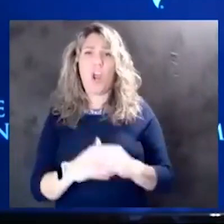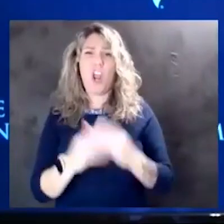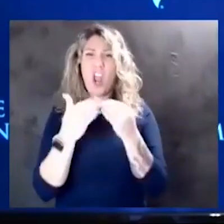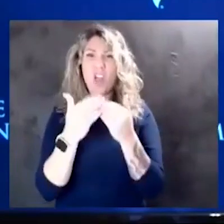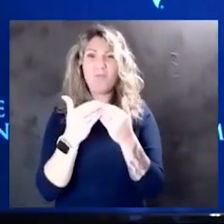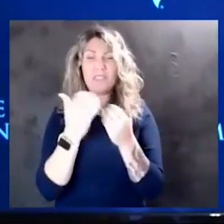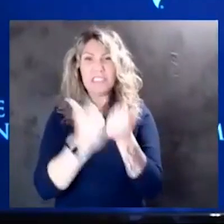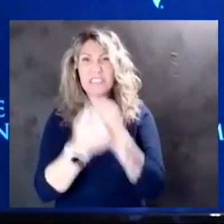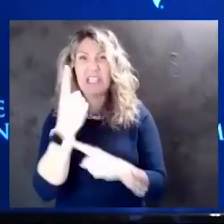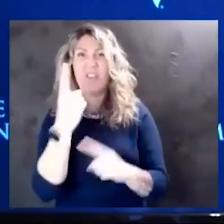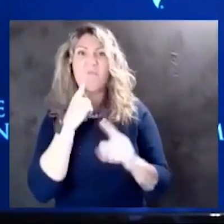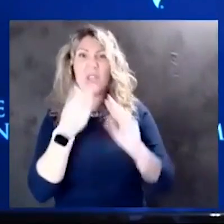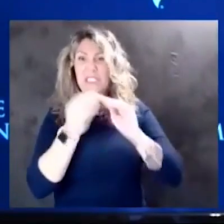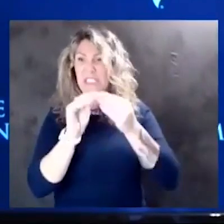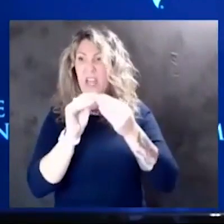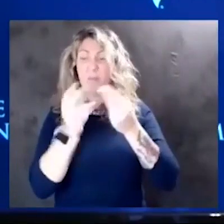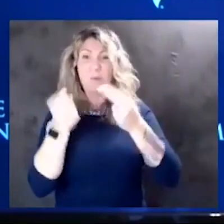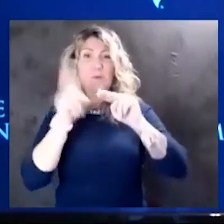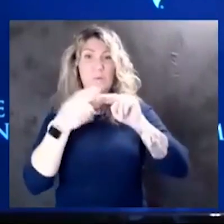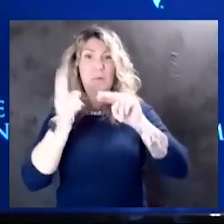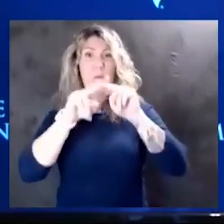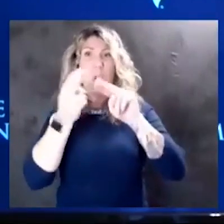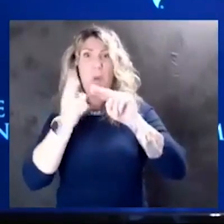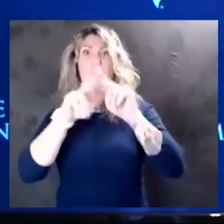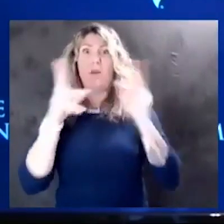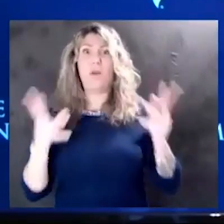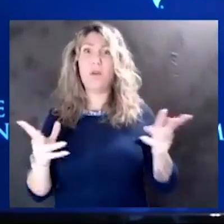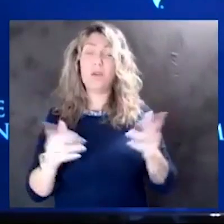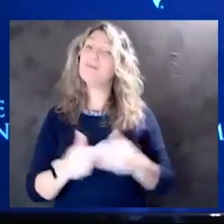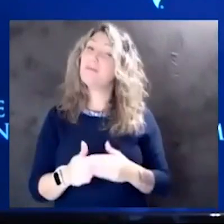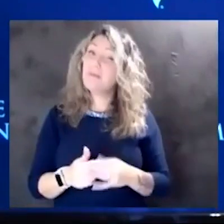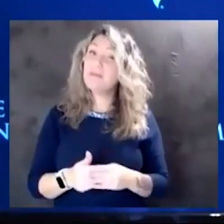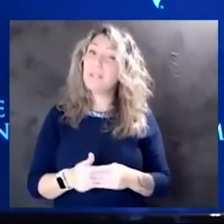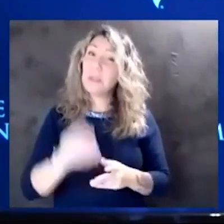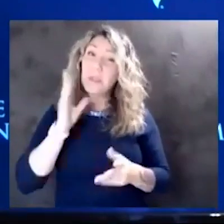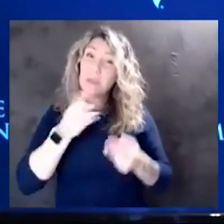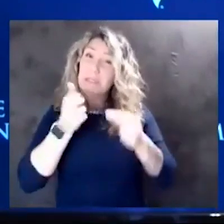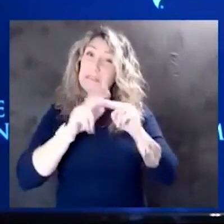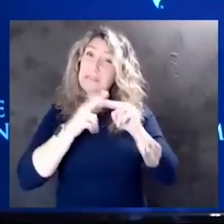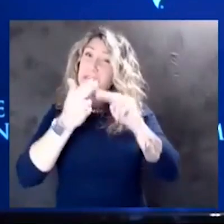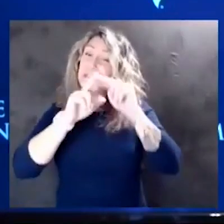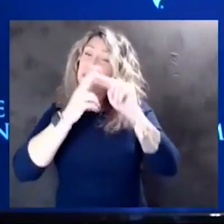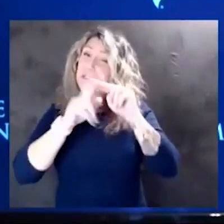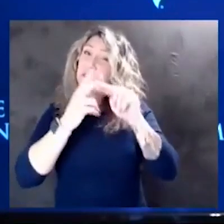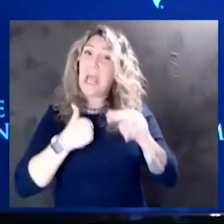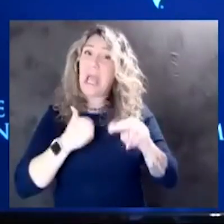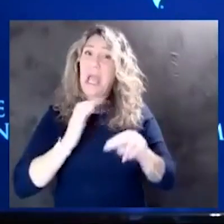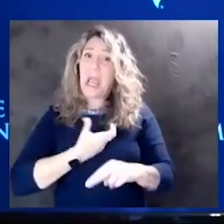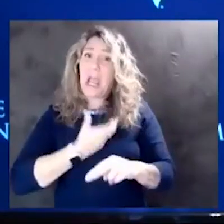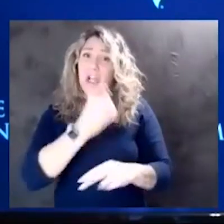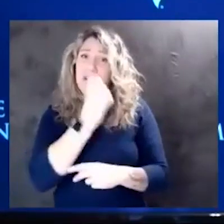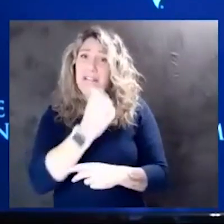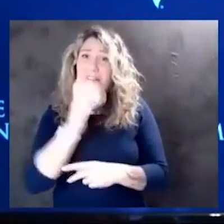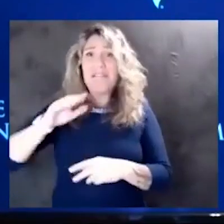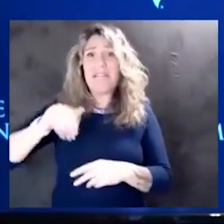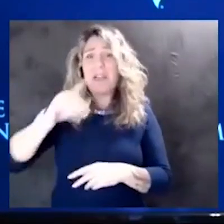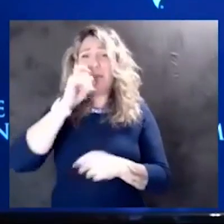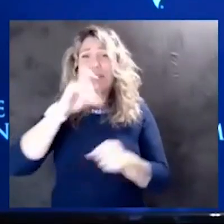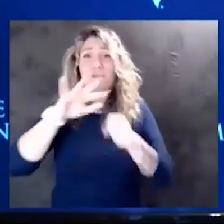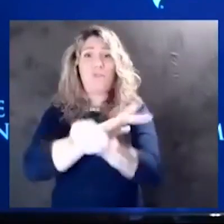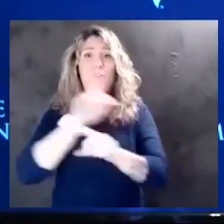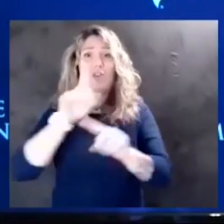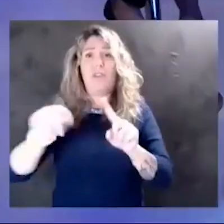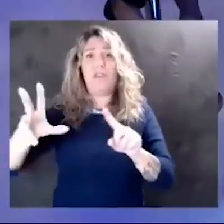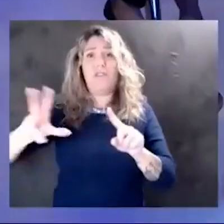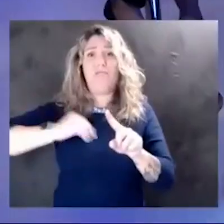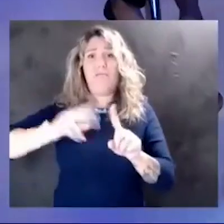are going up right now. And I think they're going to continue to trend up. I think ours are not trending up because we're so full we can't take transfers in.